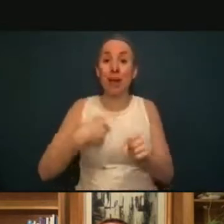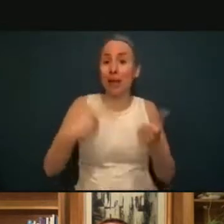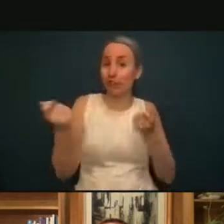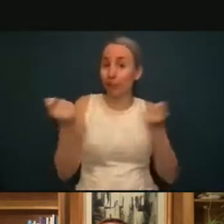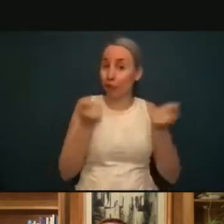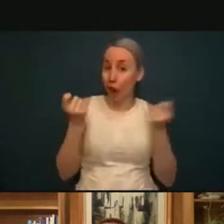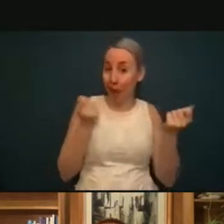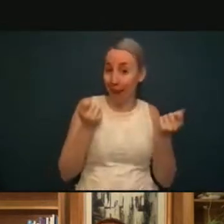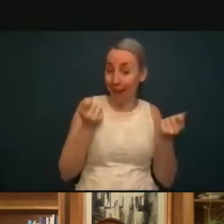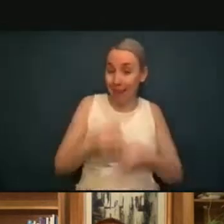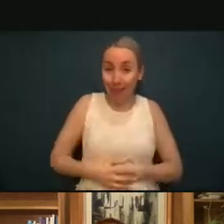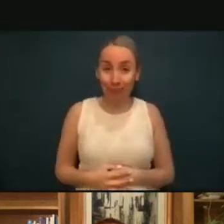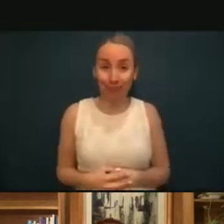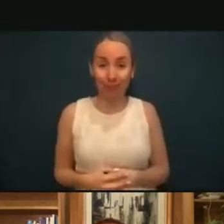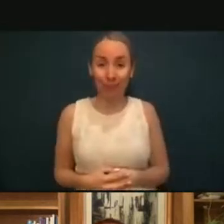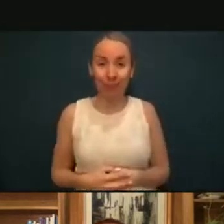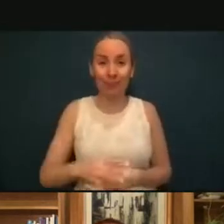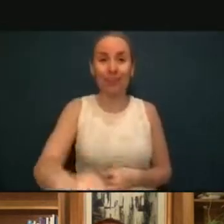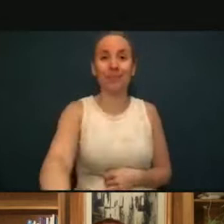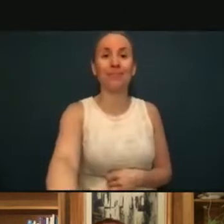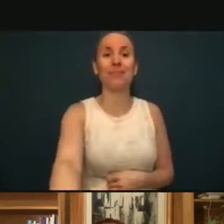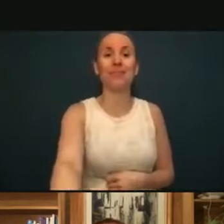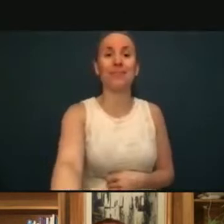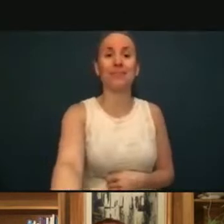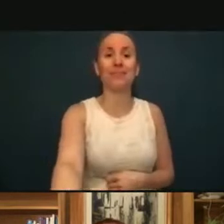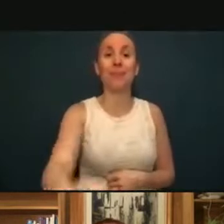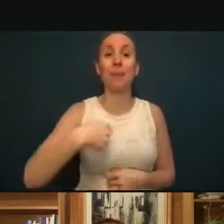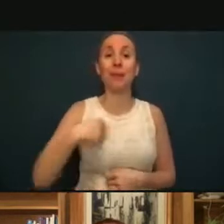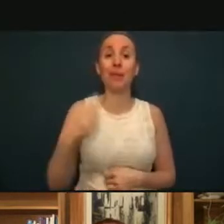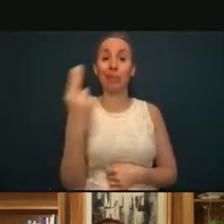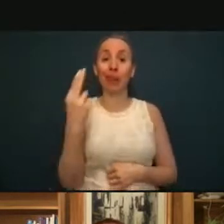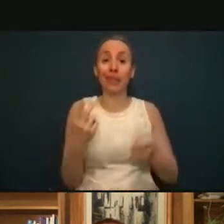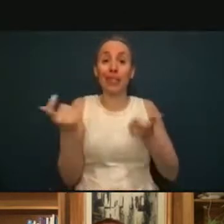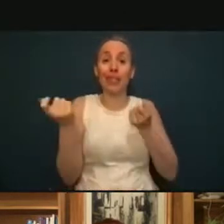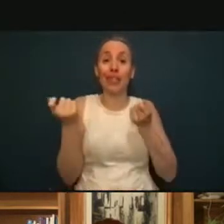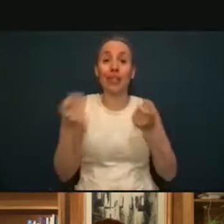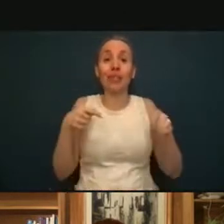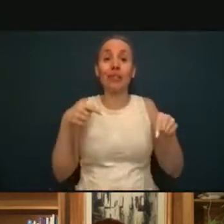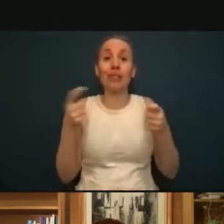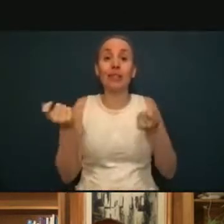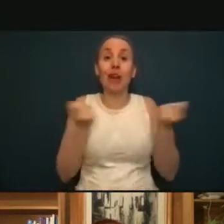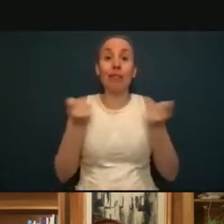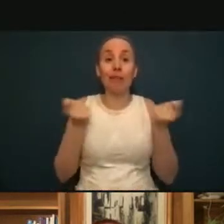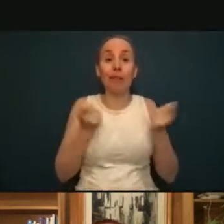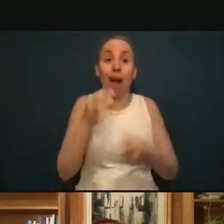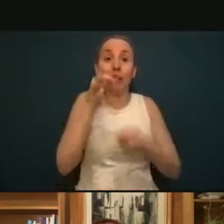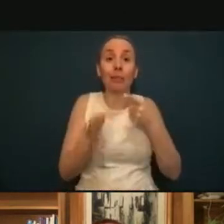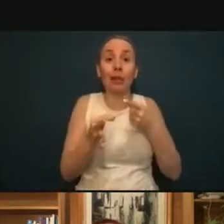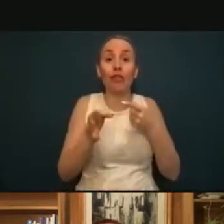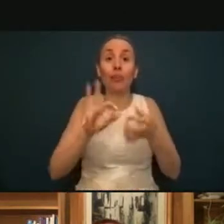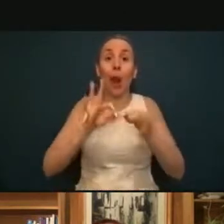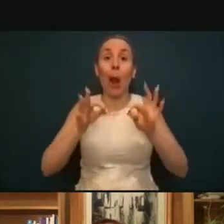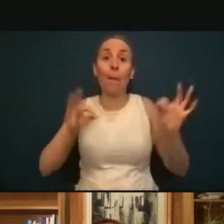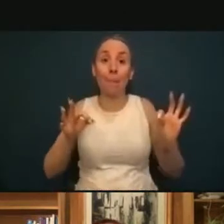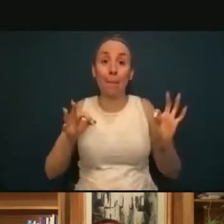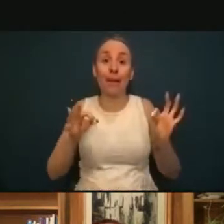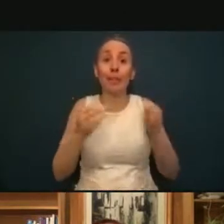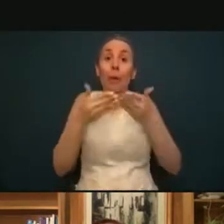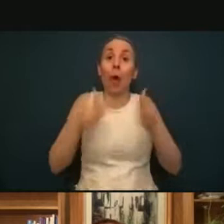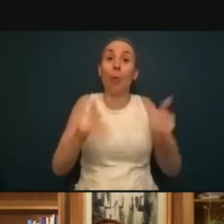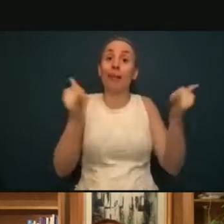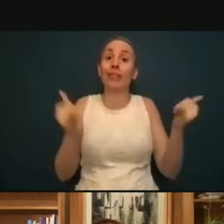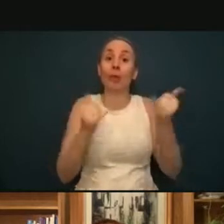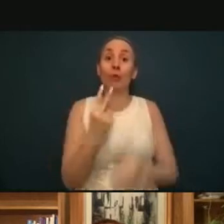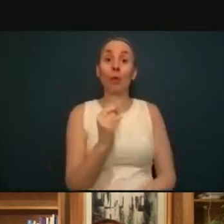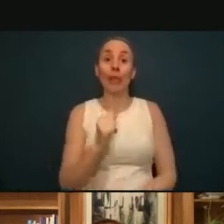evening. I was the Artistic Director of the Special Olympics opening ceremony in 2017, and I'm also the creator